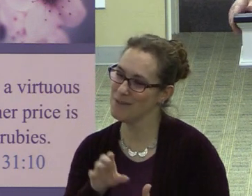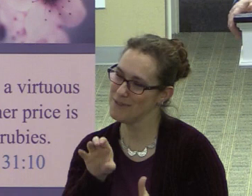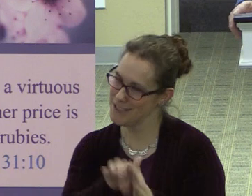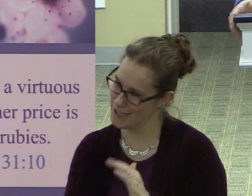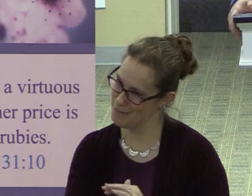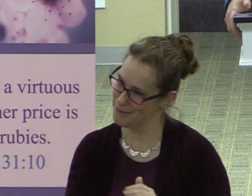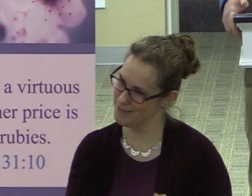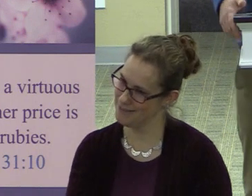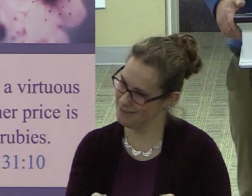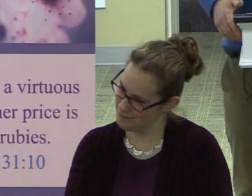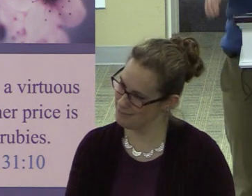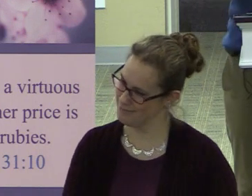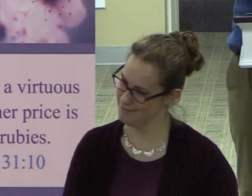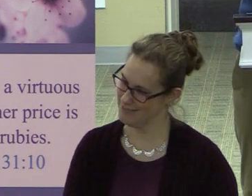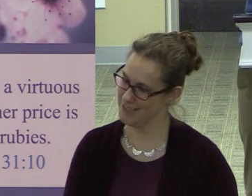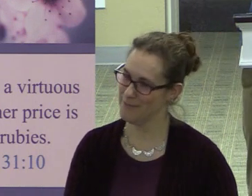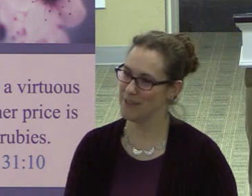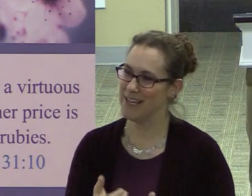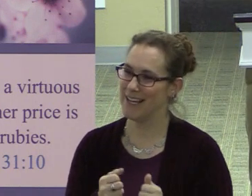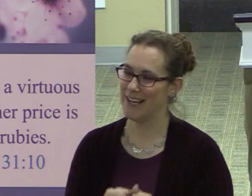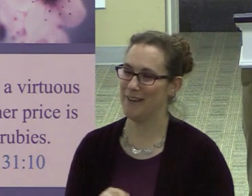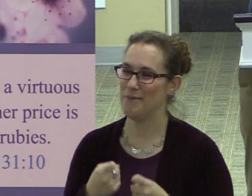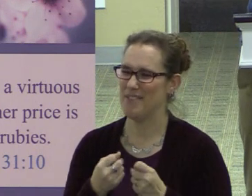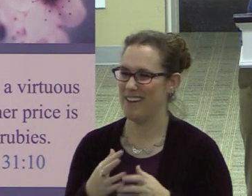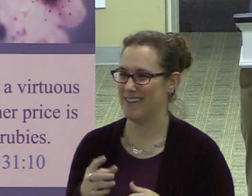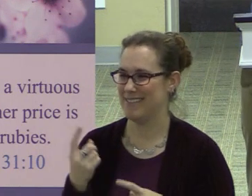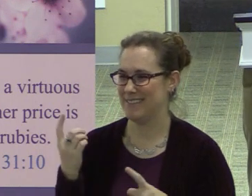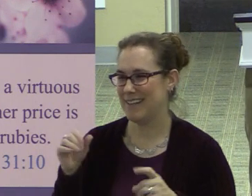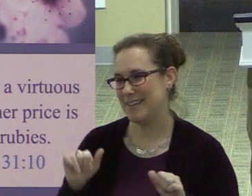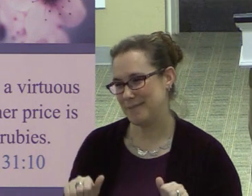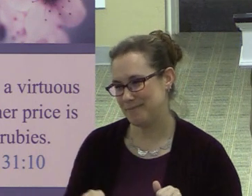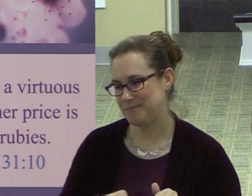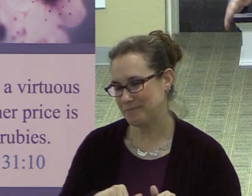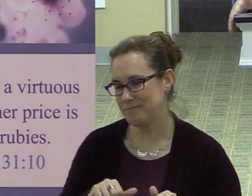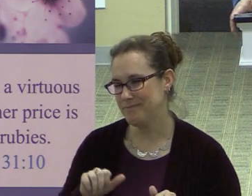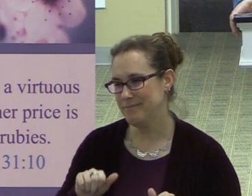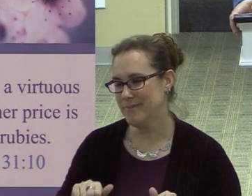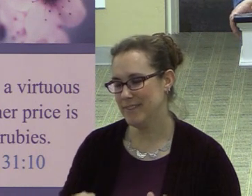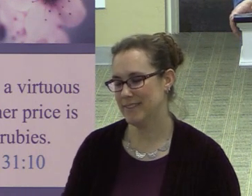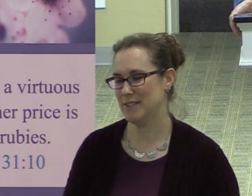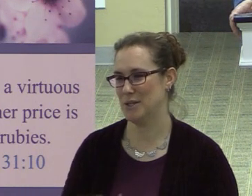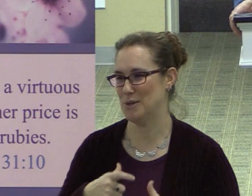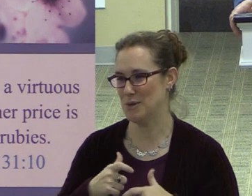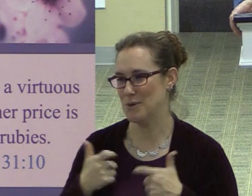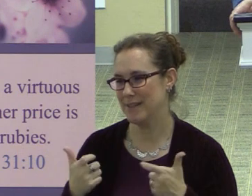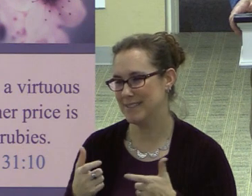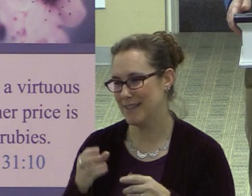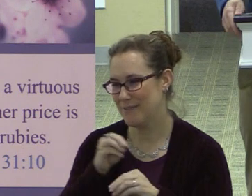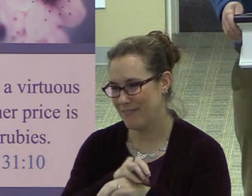But then he gave, without a doubt, the greatest advice he'd given to me since I've been a member of the church.